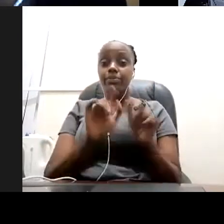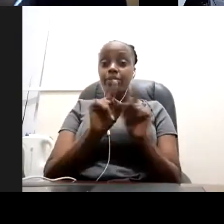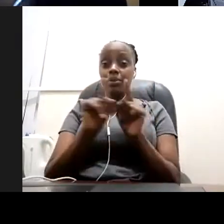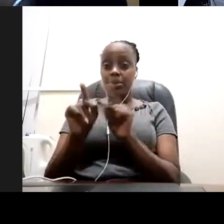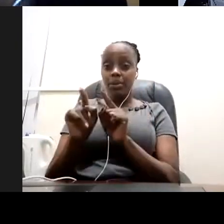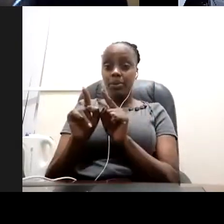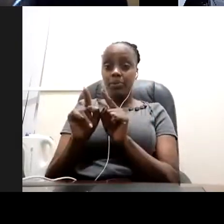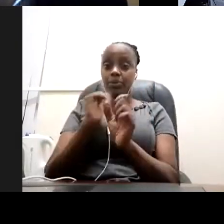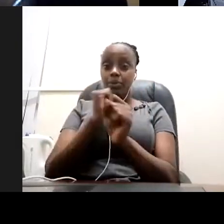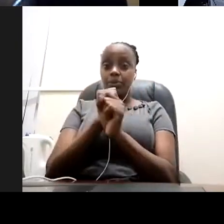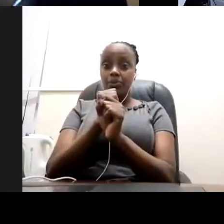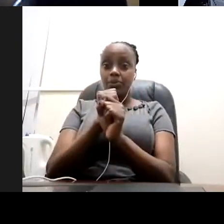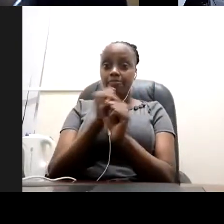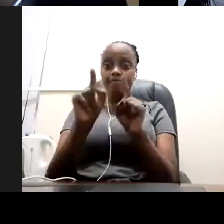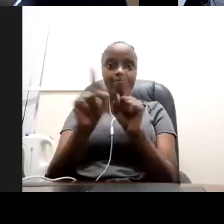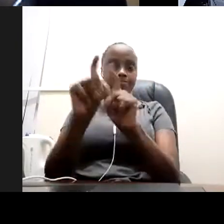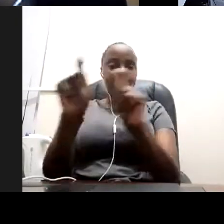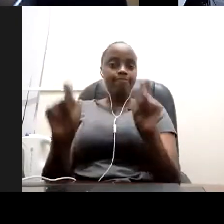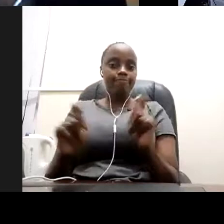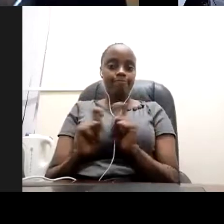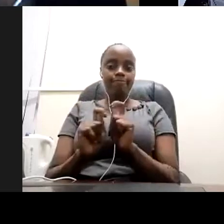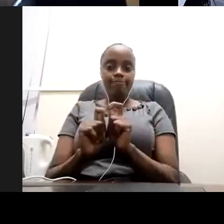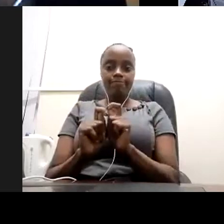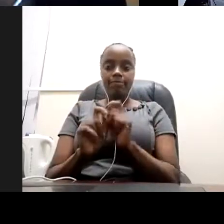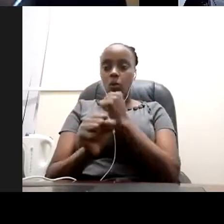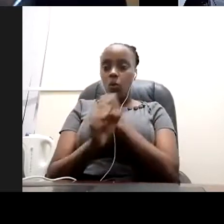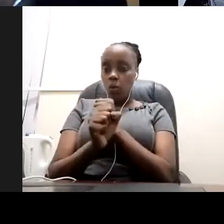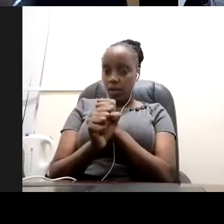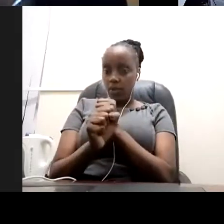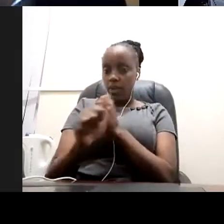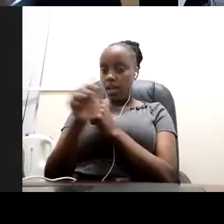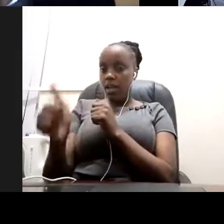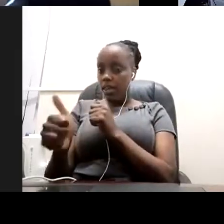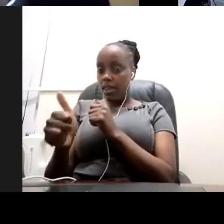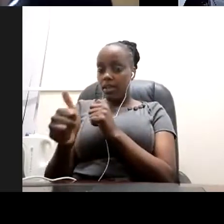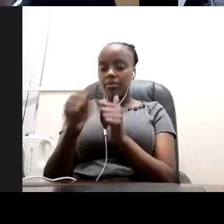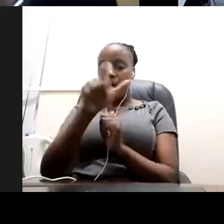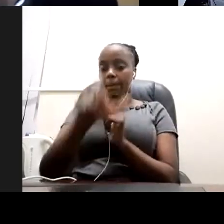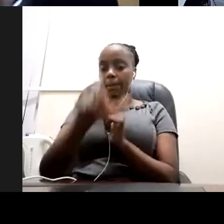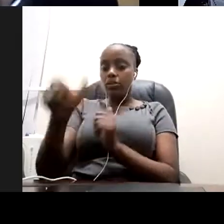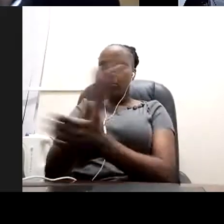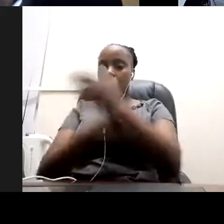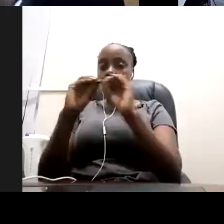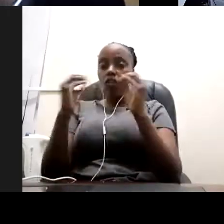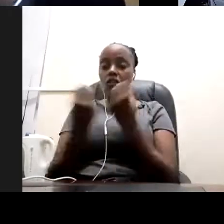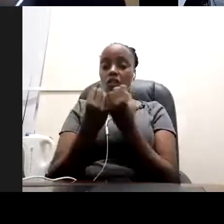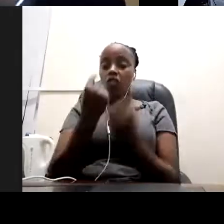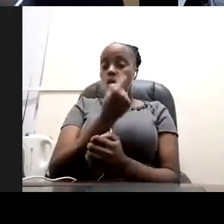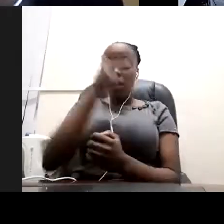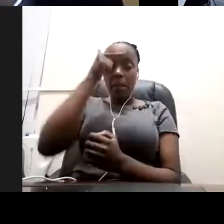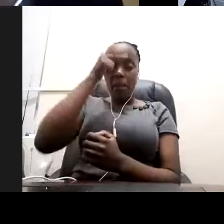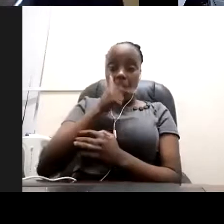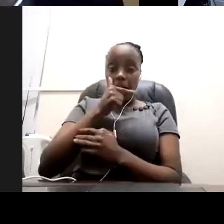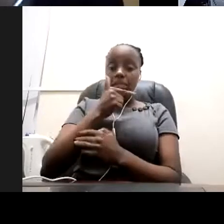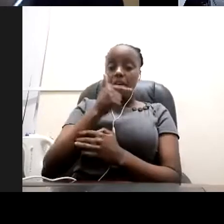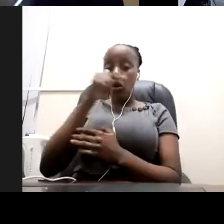as a team, working with other organizations of persons with disabilities, not also blind and visually impaired, or not also blind and partially